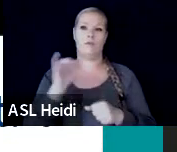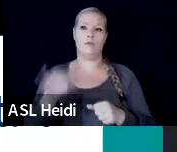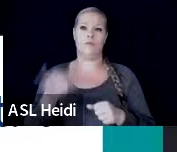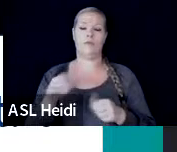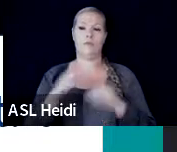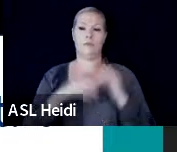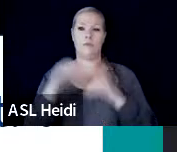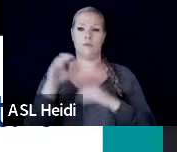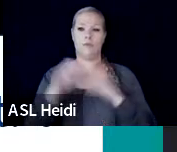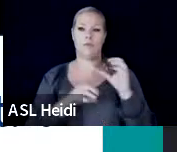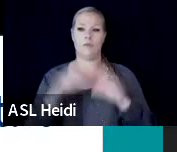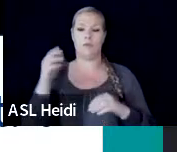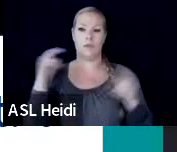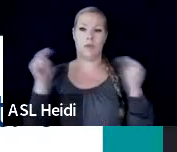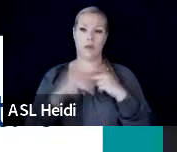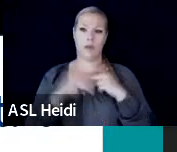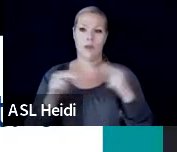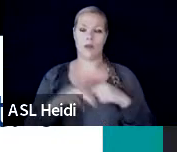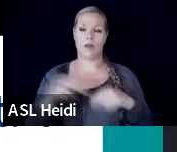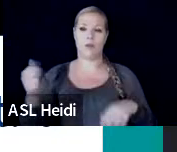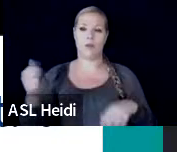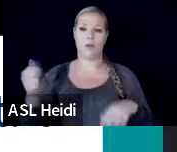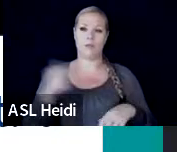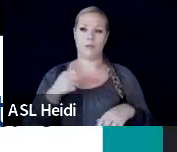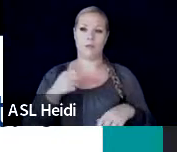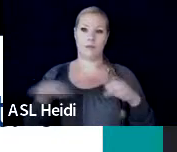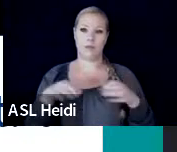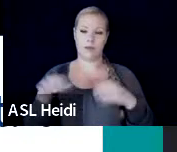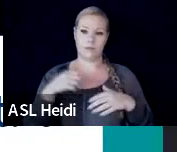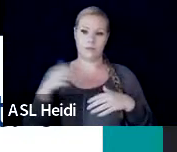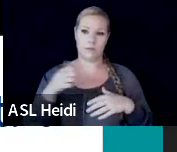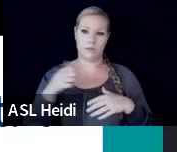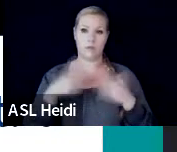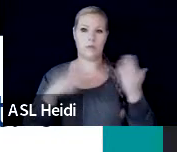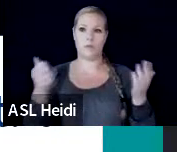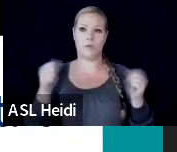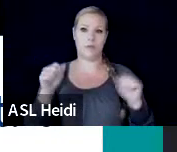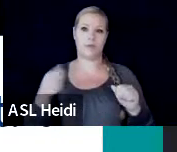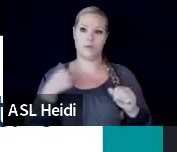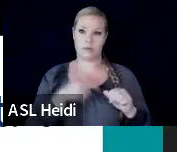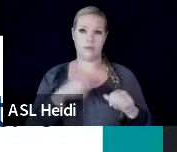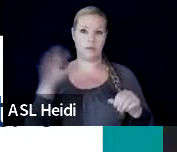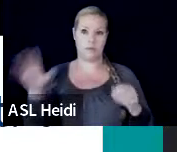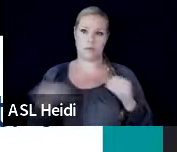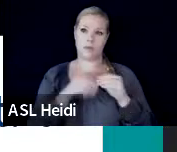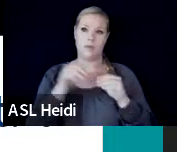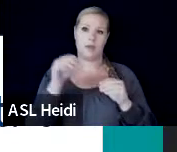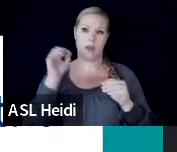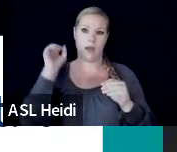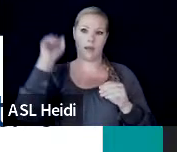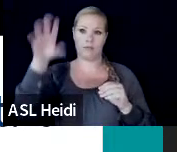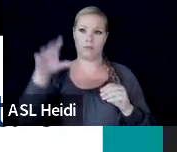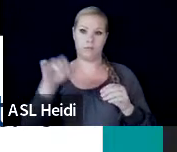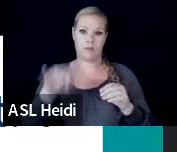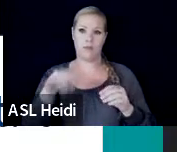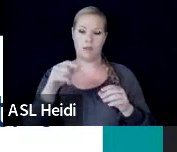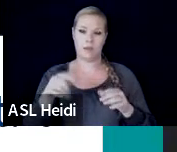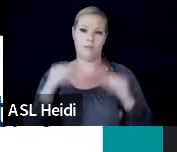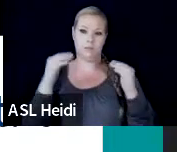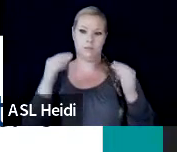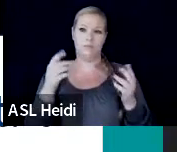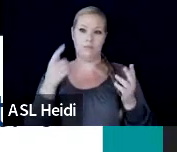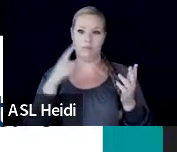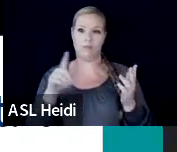highway improvements, the transit, the active transportation, what else can we leverage this investment for in terms of enhancing the